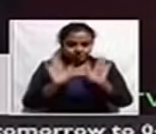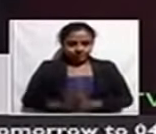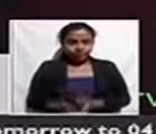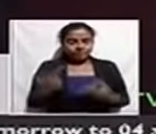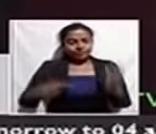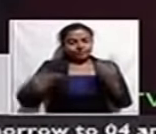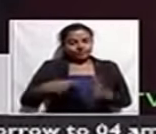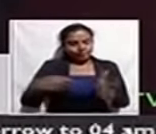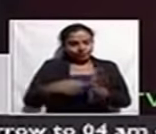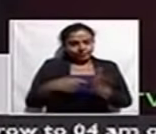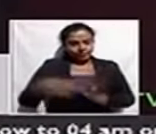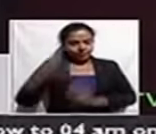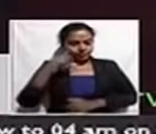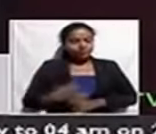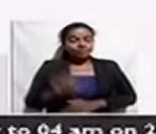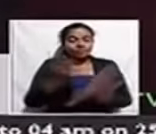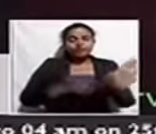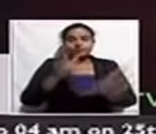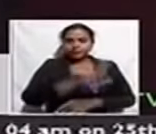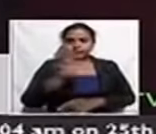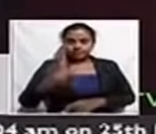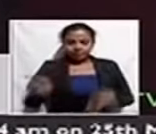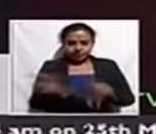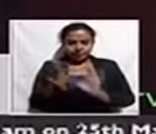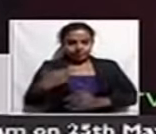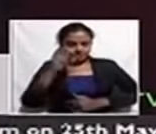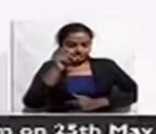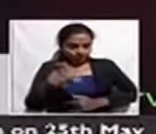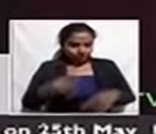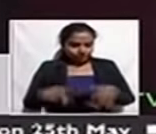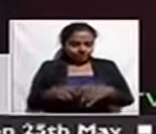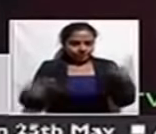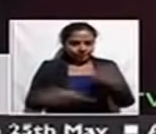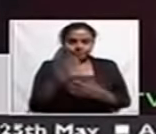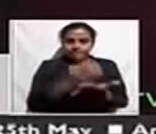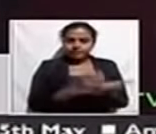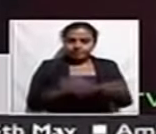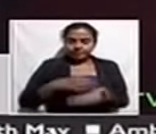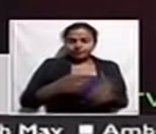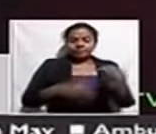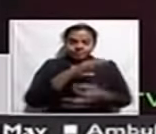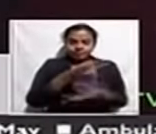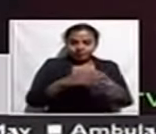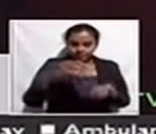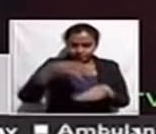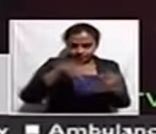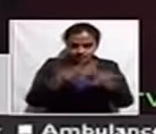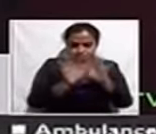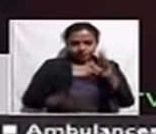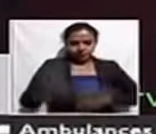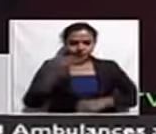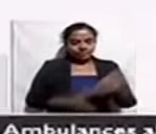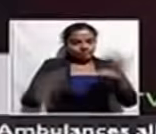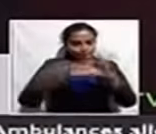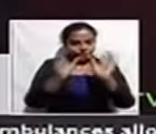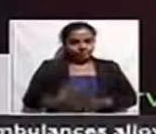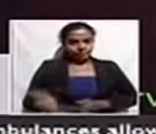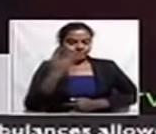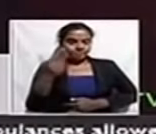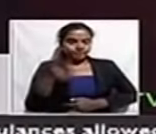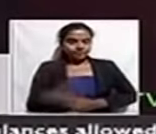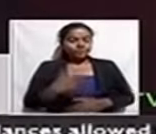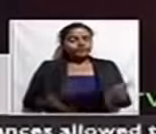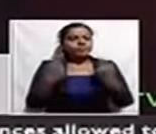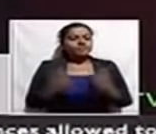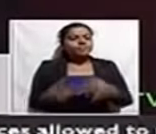years. Attempting to transform this country into a federal state and to influence our politics will only be aims that are limited to dreams when our